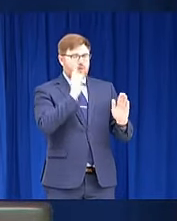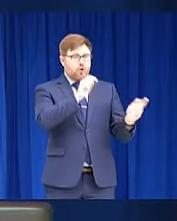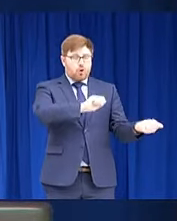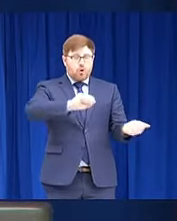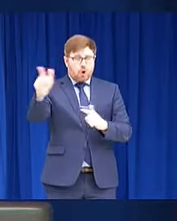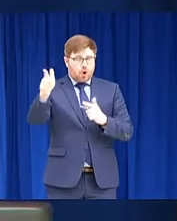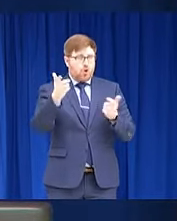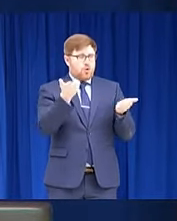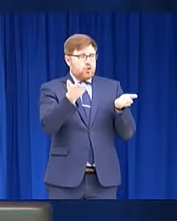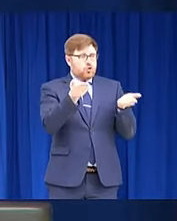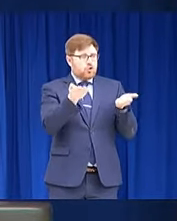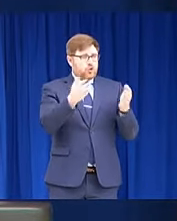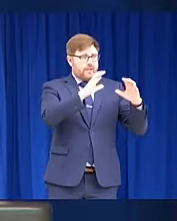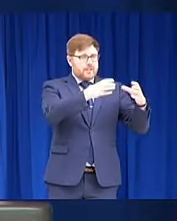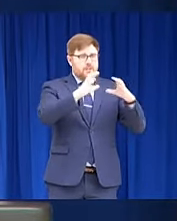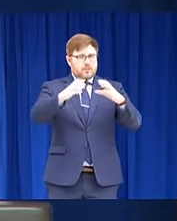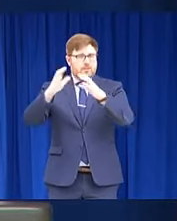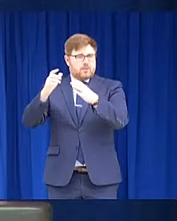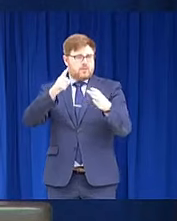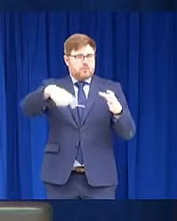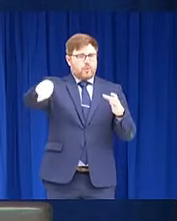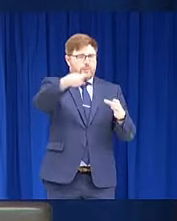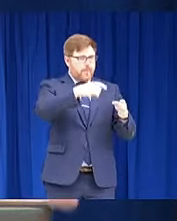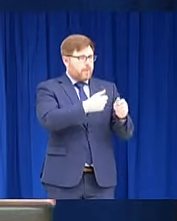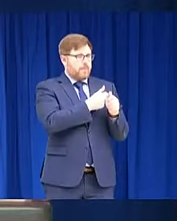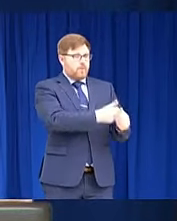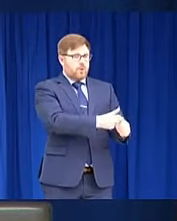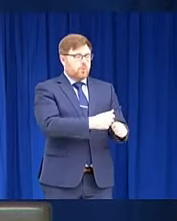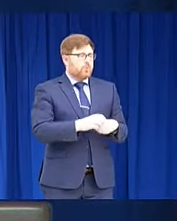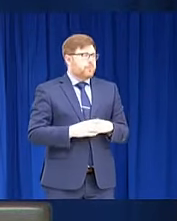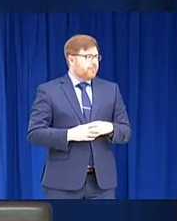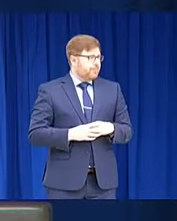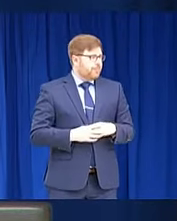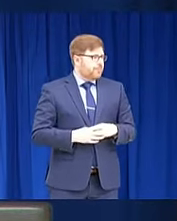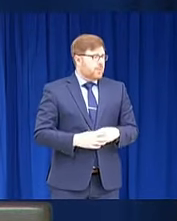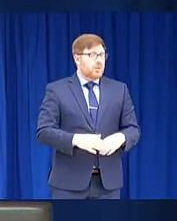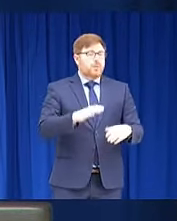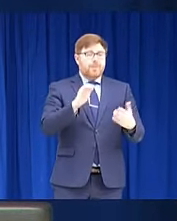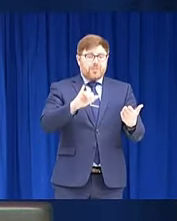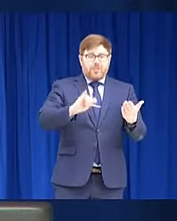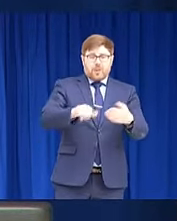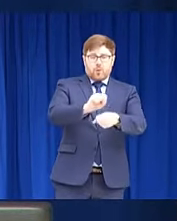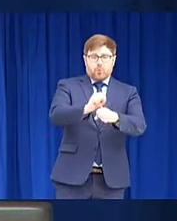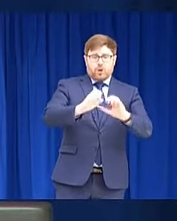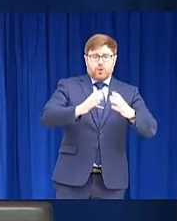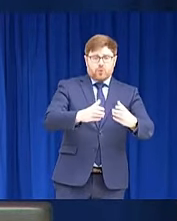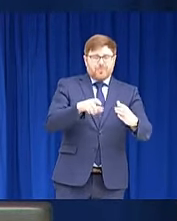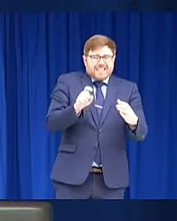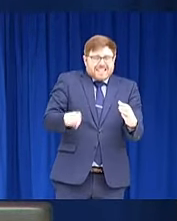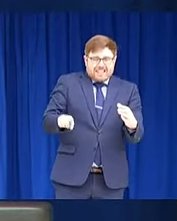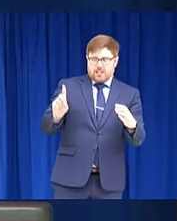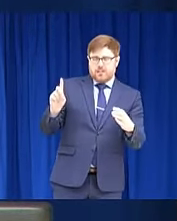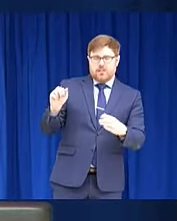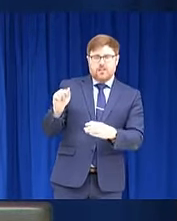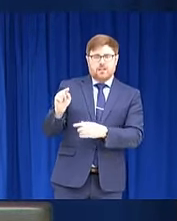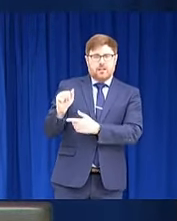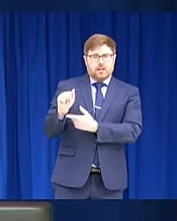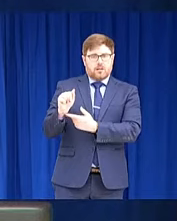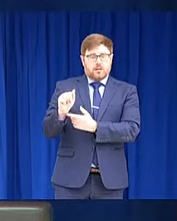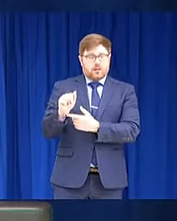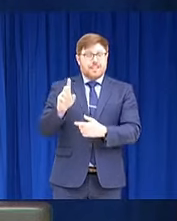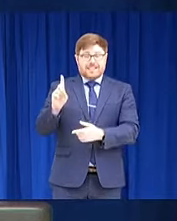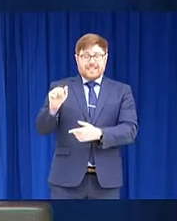services to adopt. But to function, a barrier analysis working group needs data, and data on